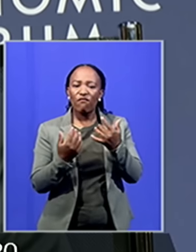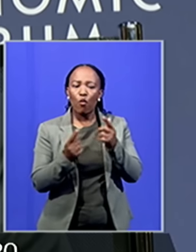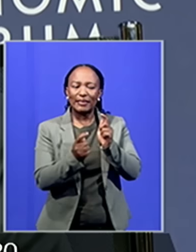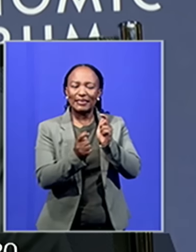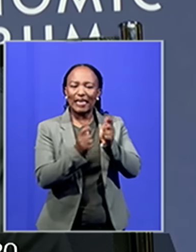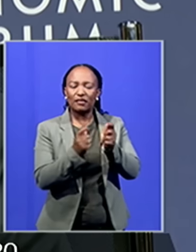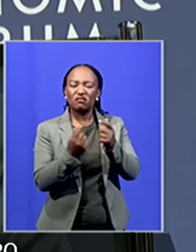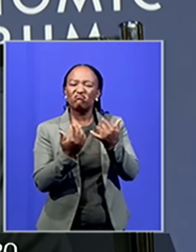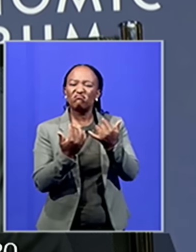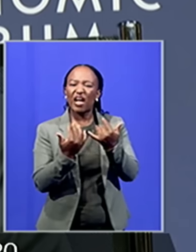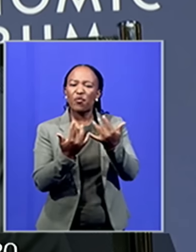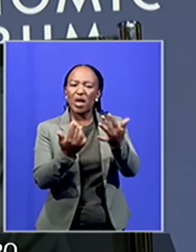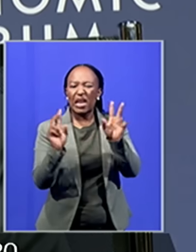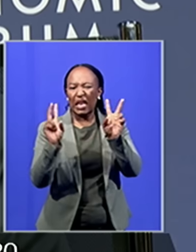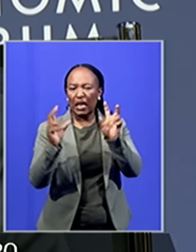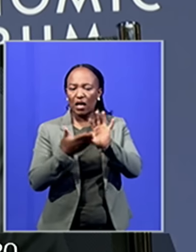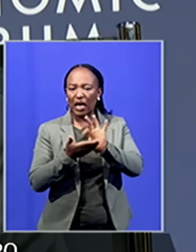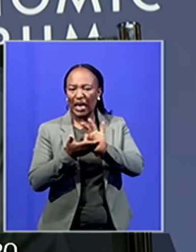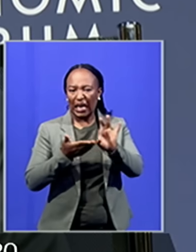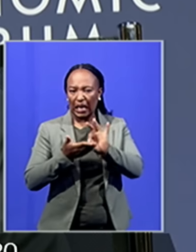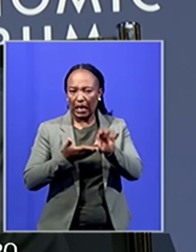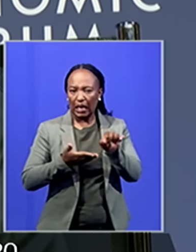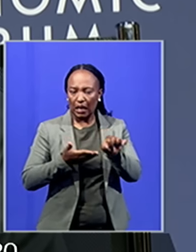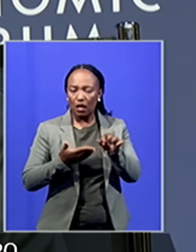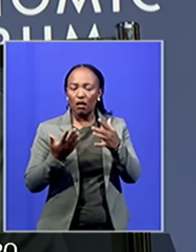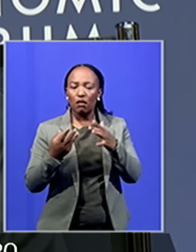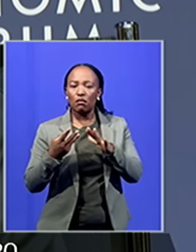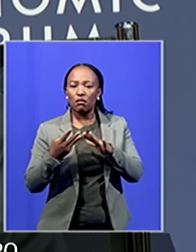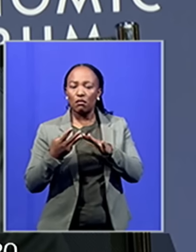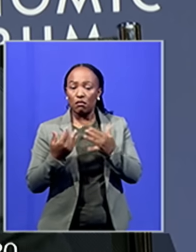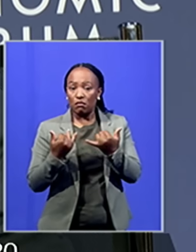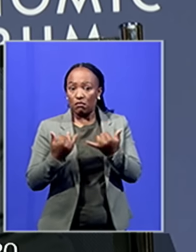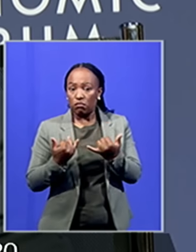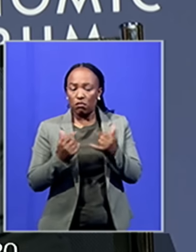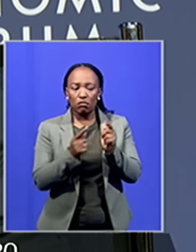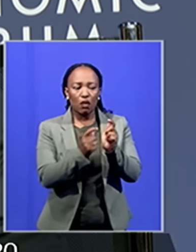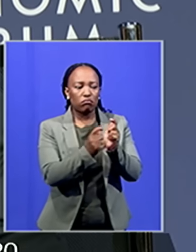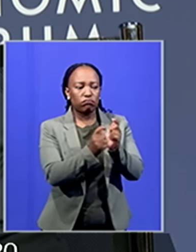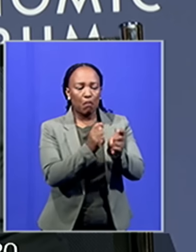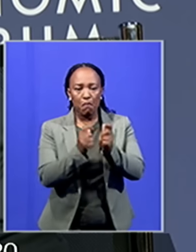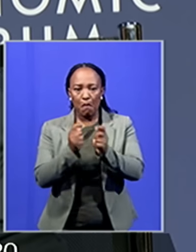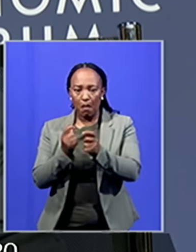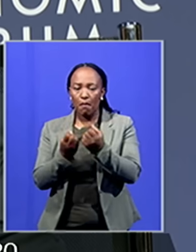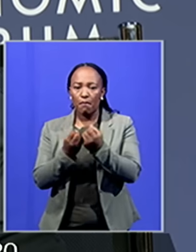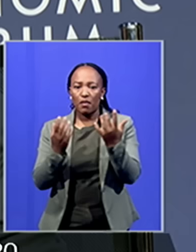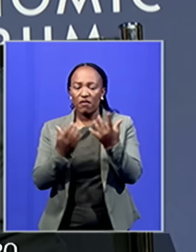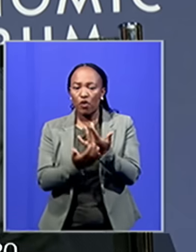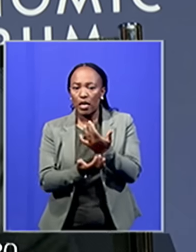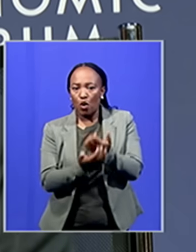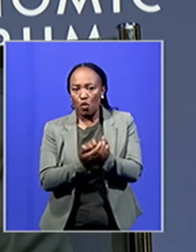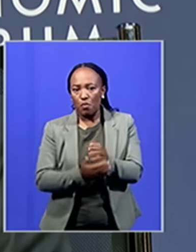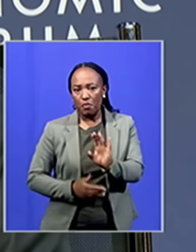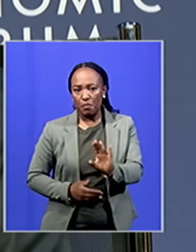rapidly expanding mobile and digital penetration, and a growing number of reform-oriented